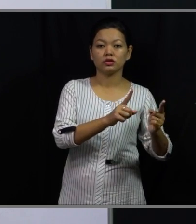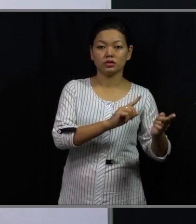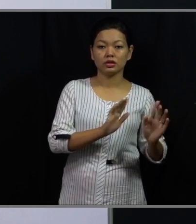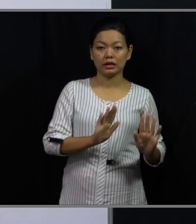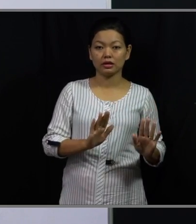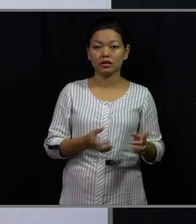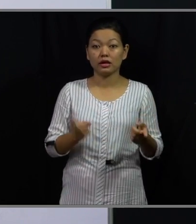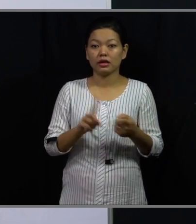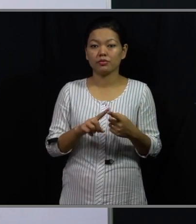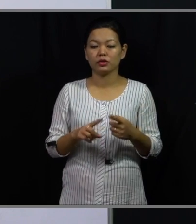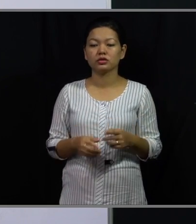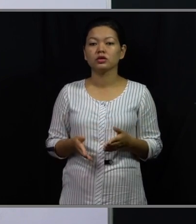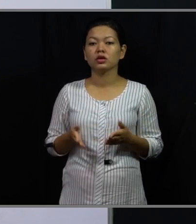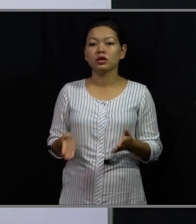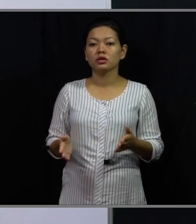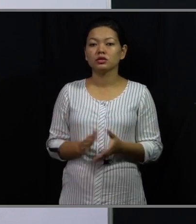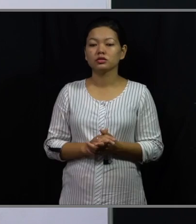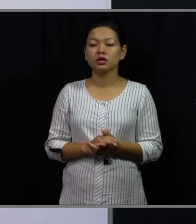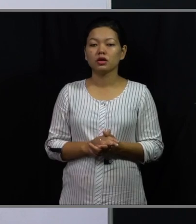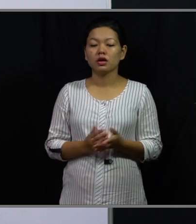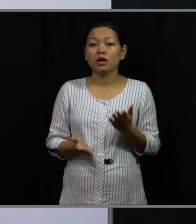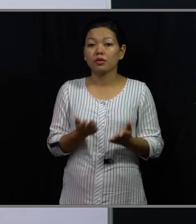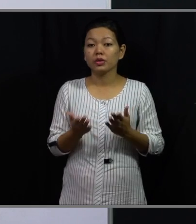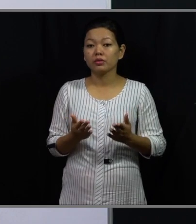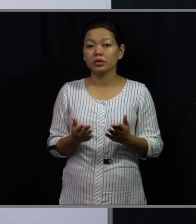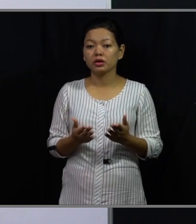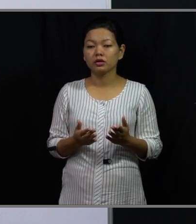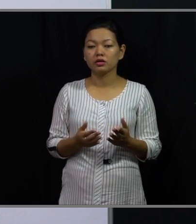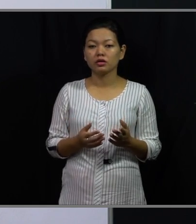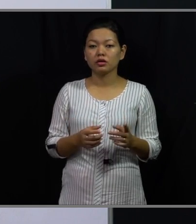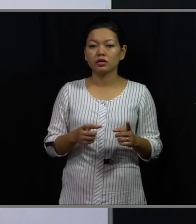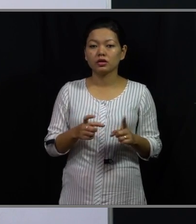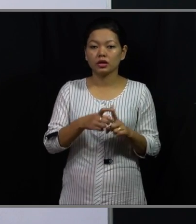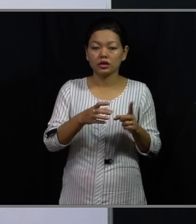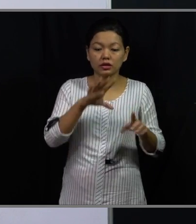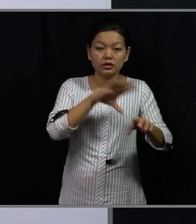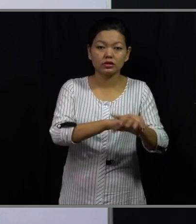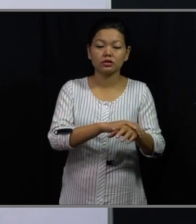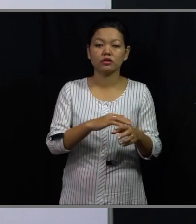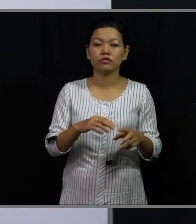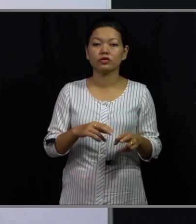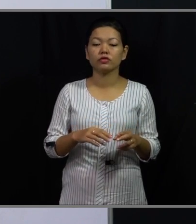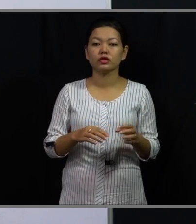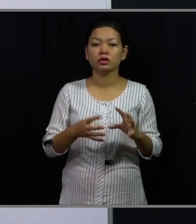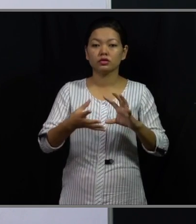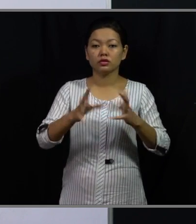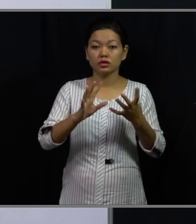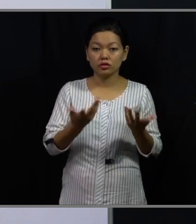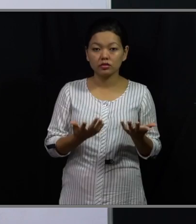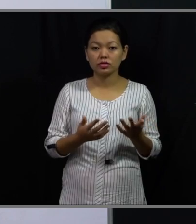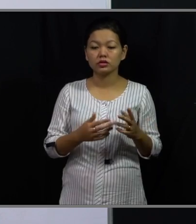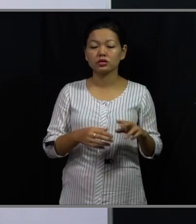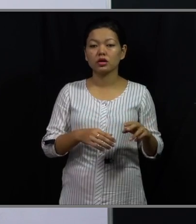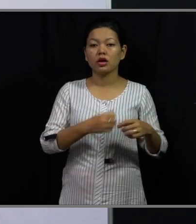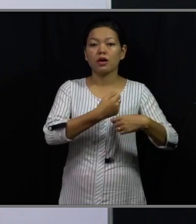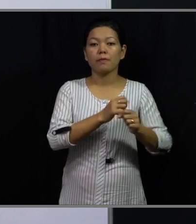to various factors, okay? It can be technological factors, it can be because of the industries, etc., okay? Now, the next